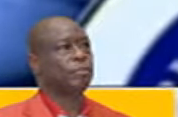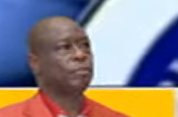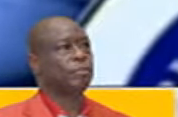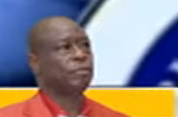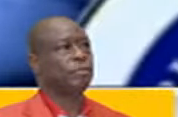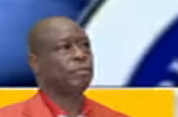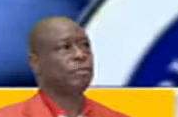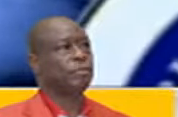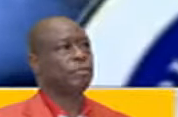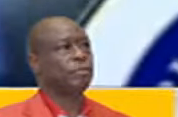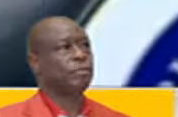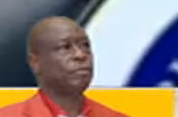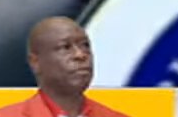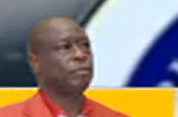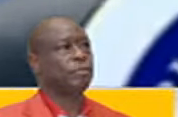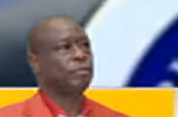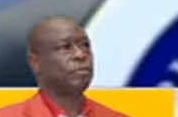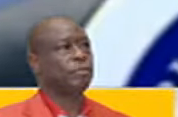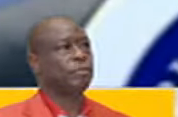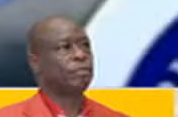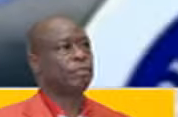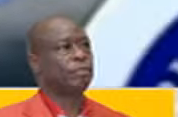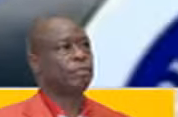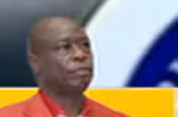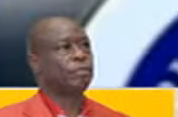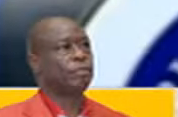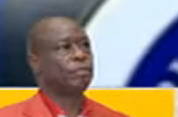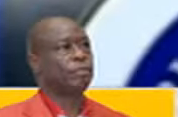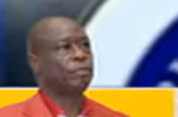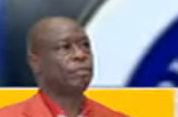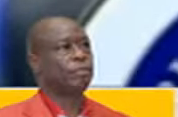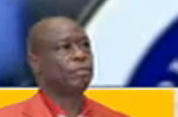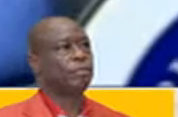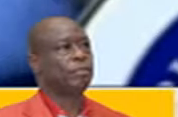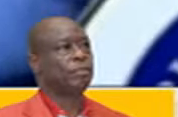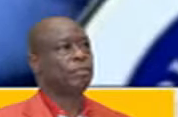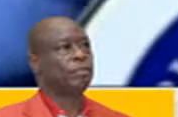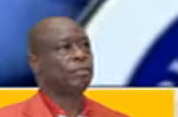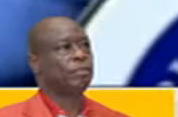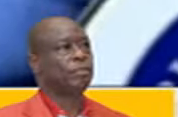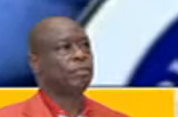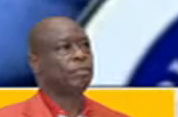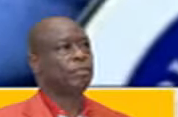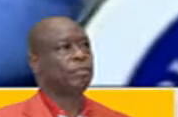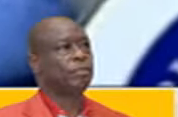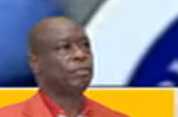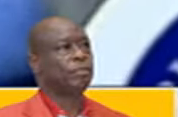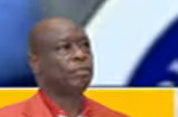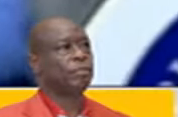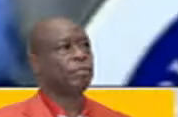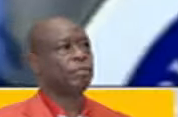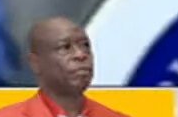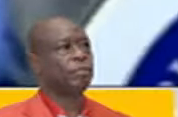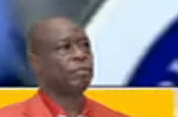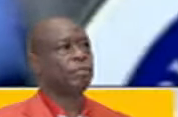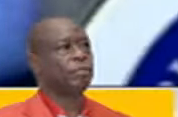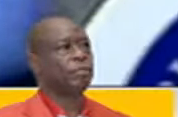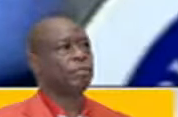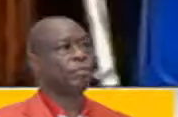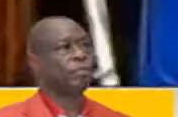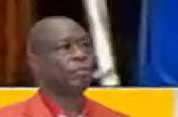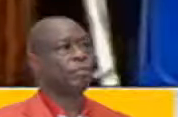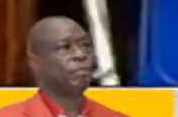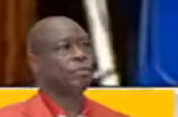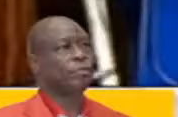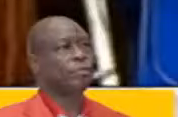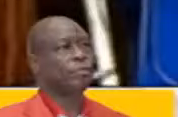made by Honorable Kimani Shungwa at the National Assembly. Remarks made by members of the Assembly. Let's go to the next paragraph in the interest